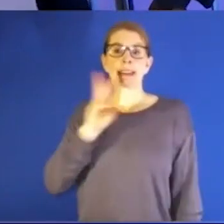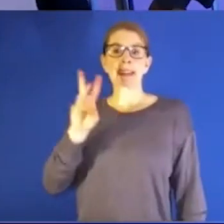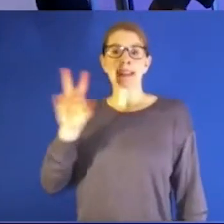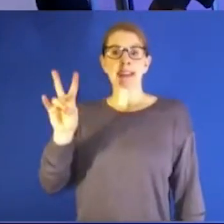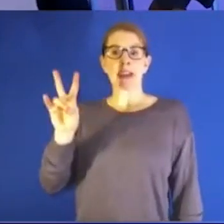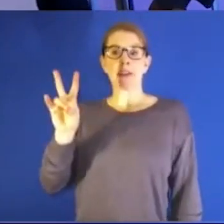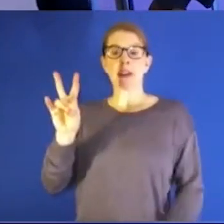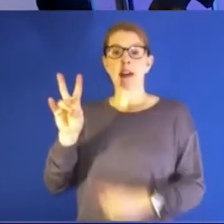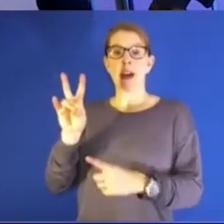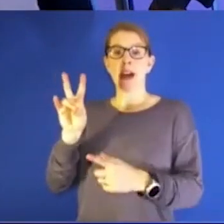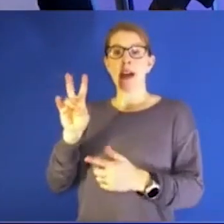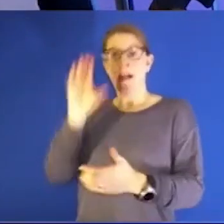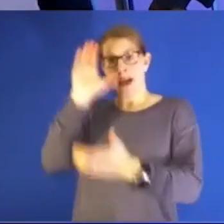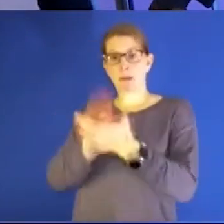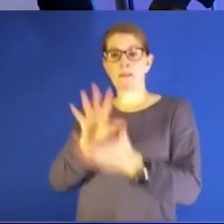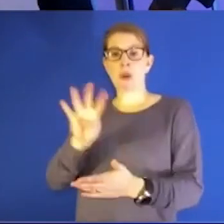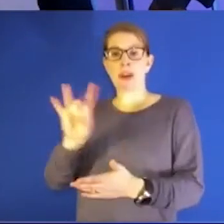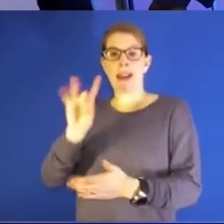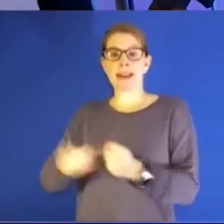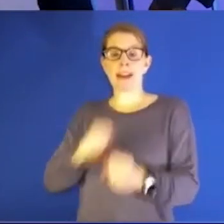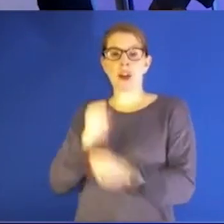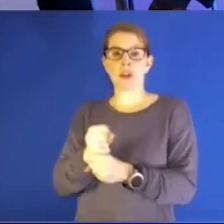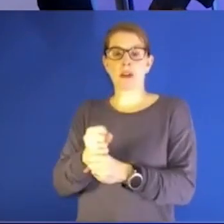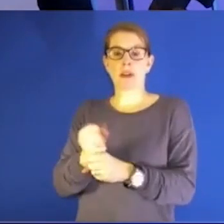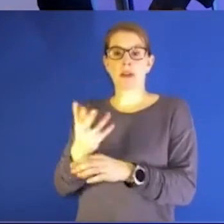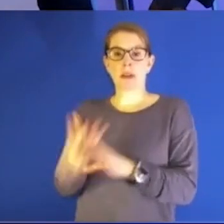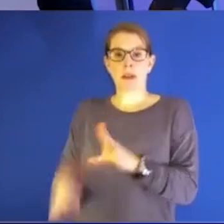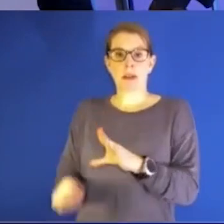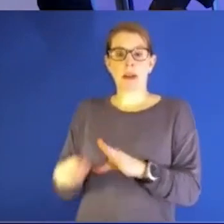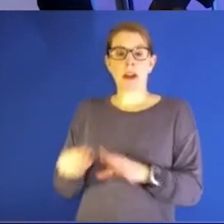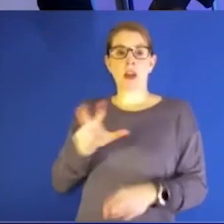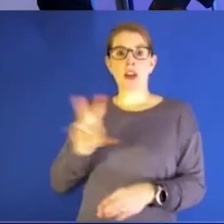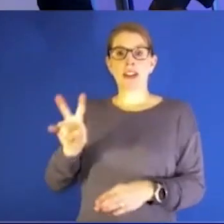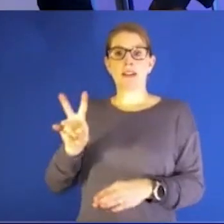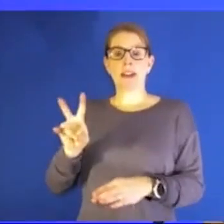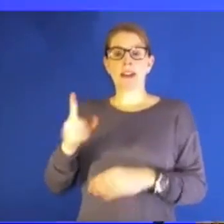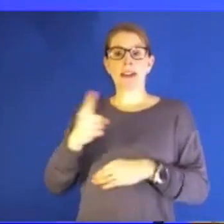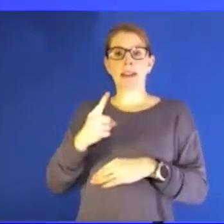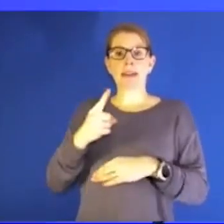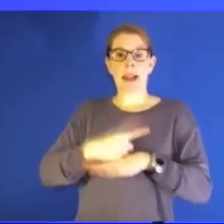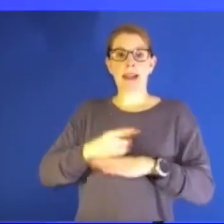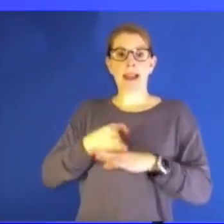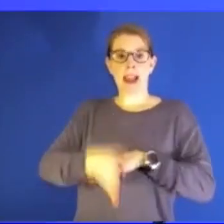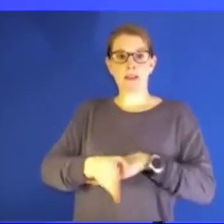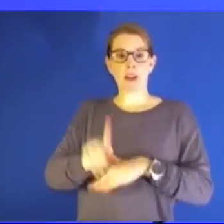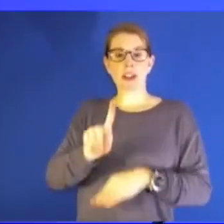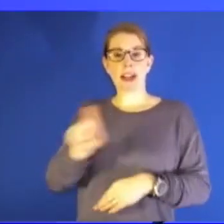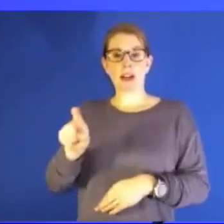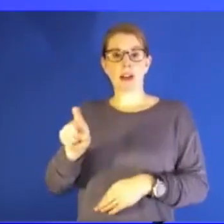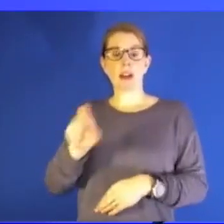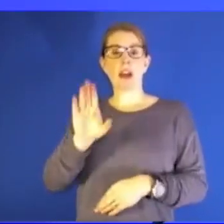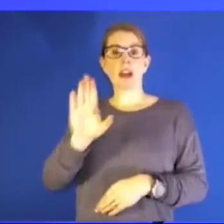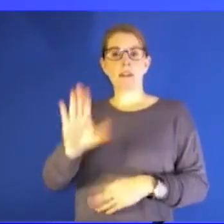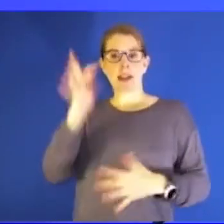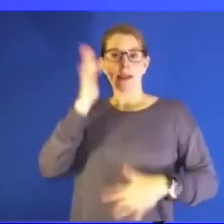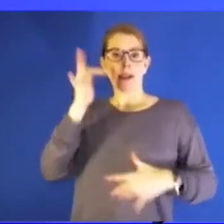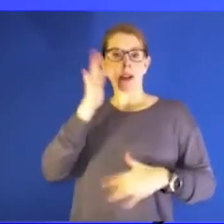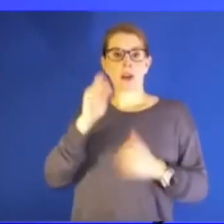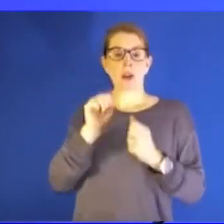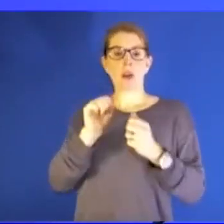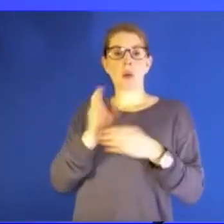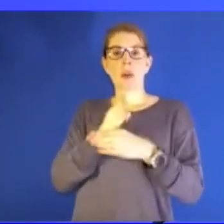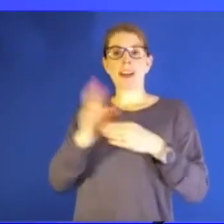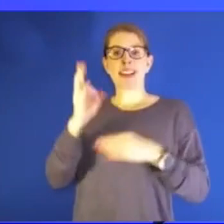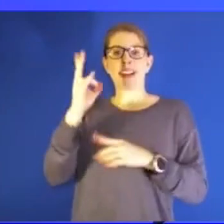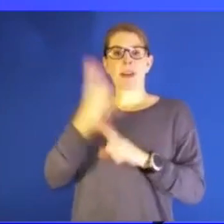years passed away within 37 days of diagnosis of his illness. Within 7 months, I took